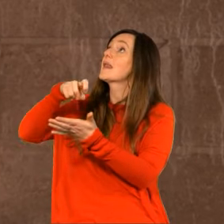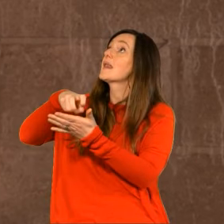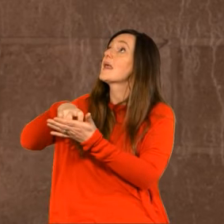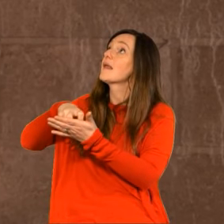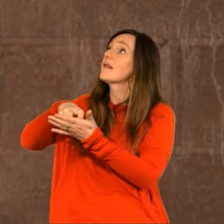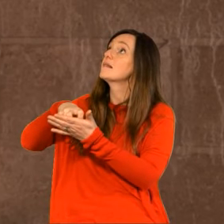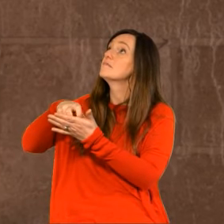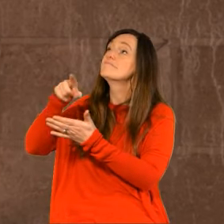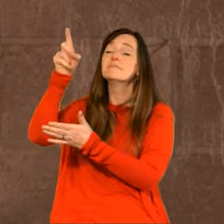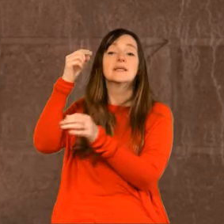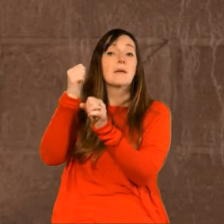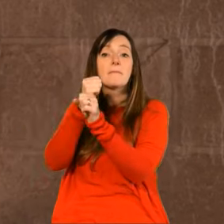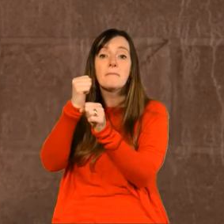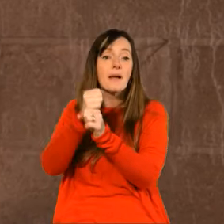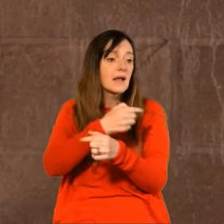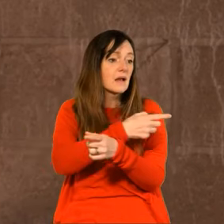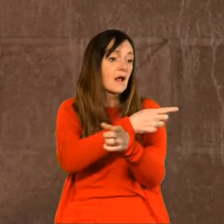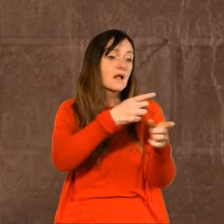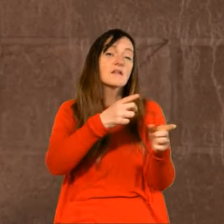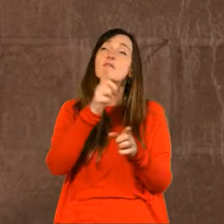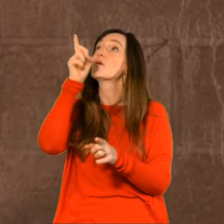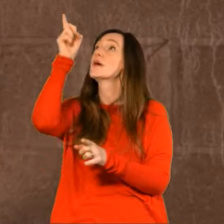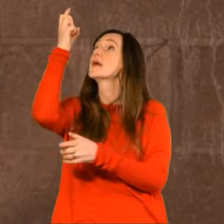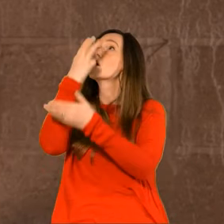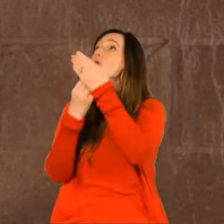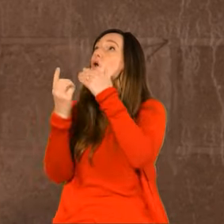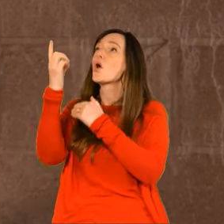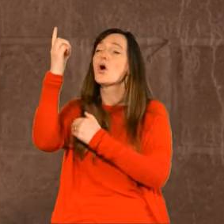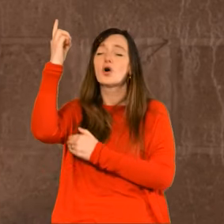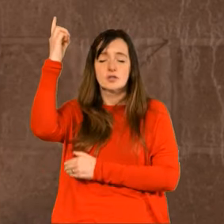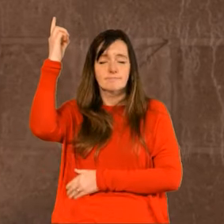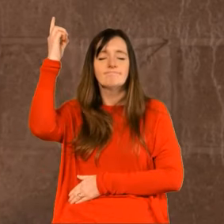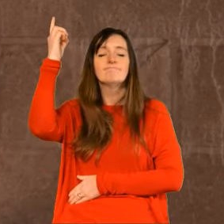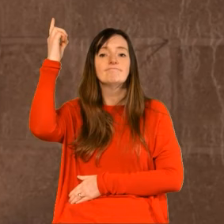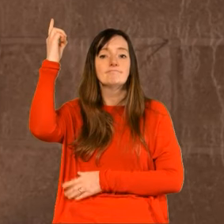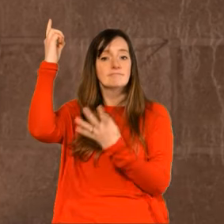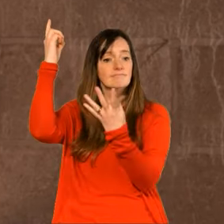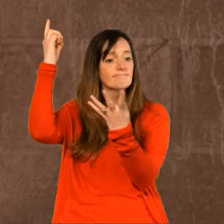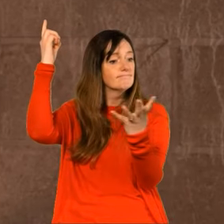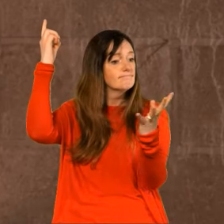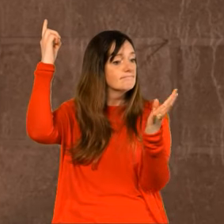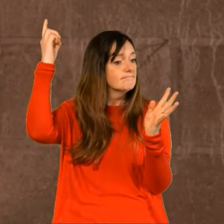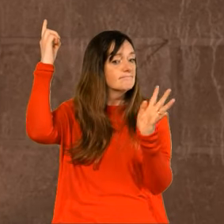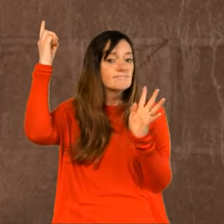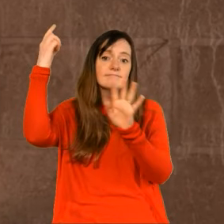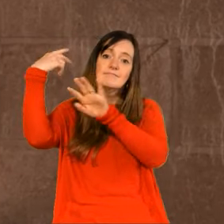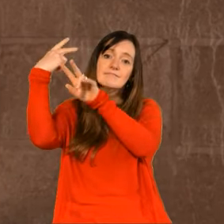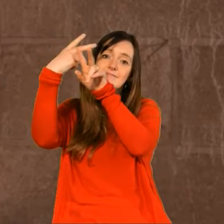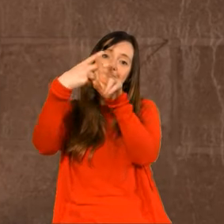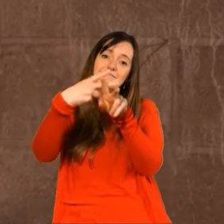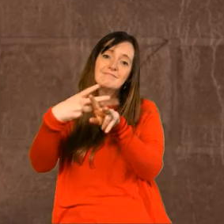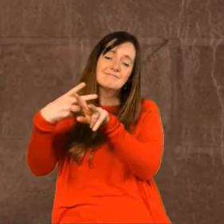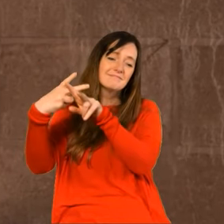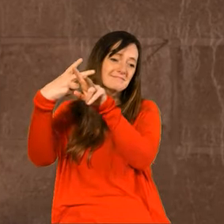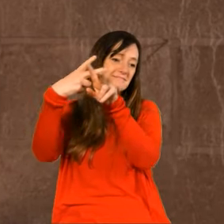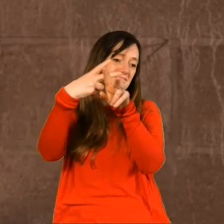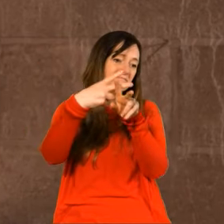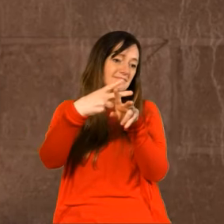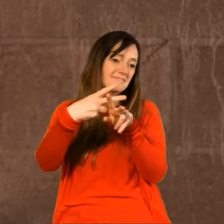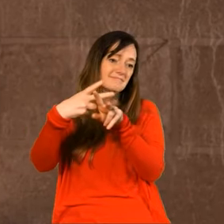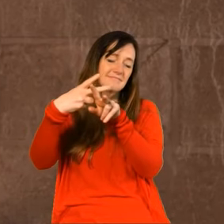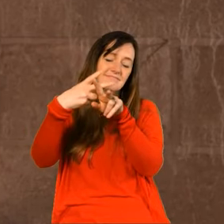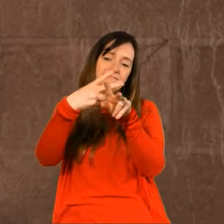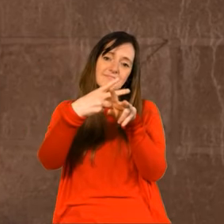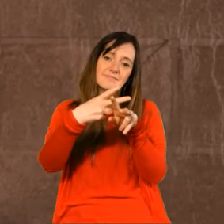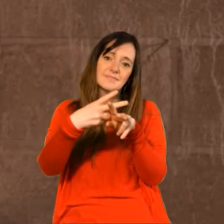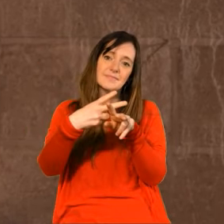Maker, for he is our God, and we are the people of his pasture, the flock under his